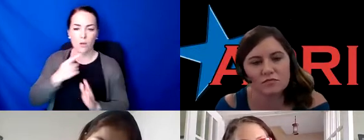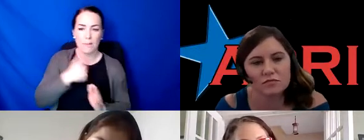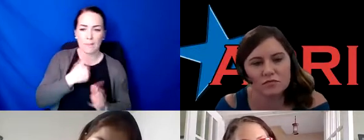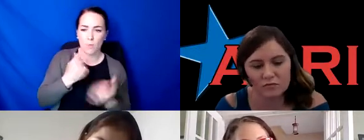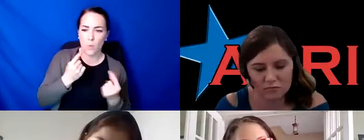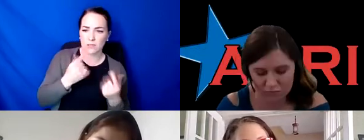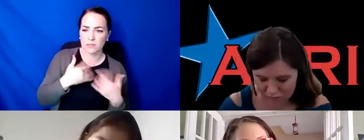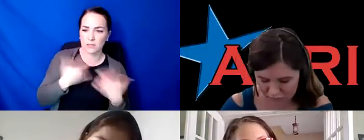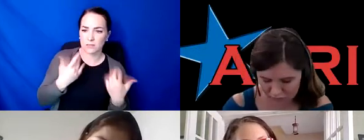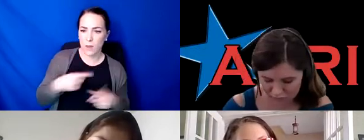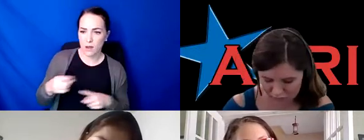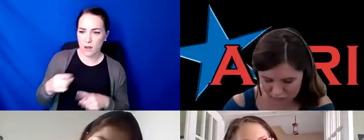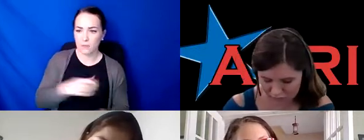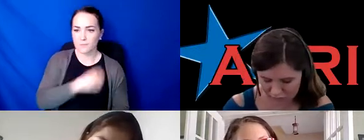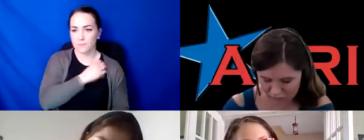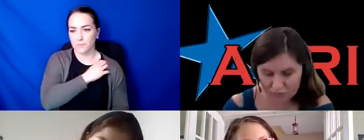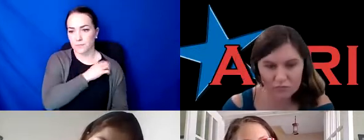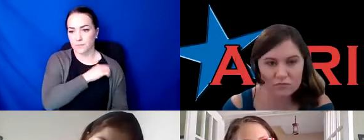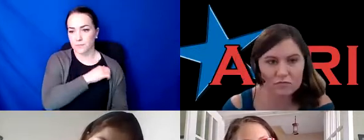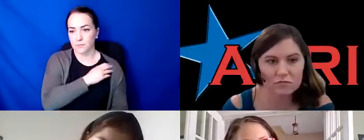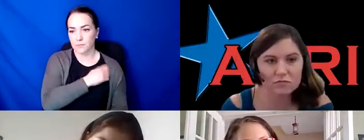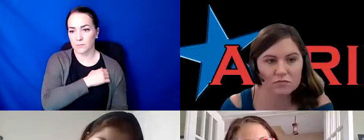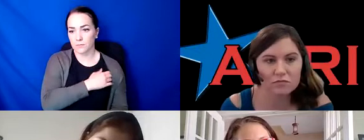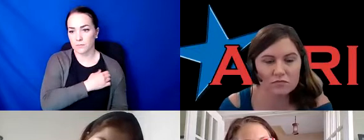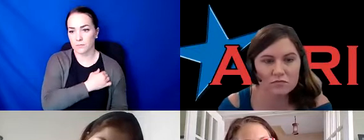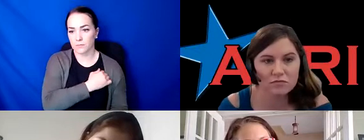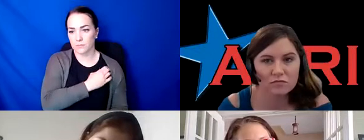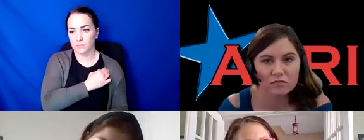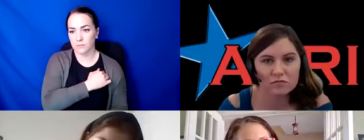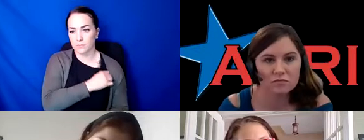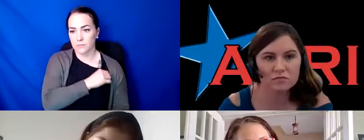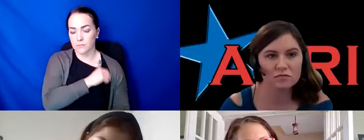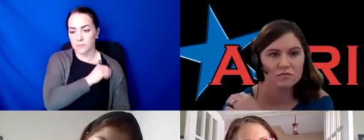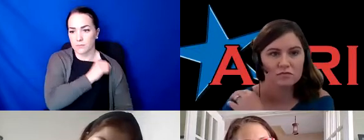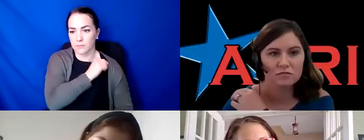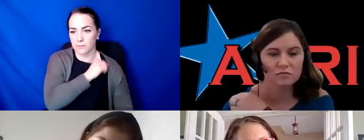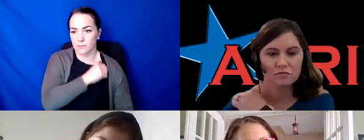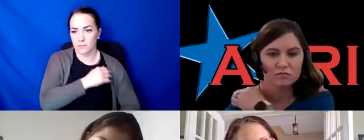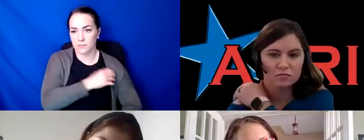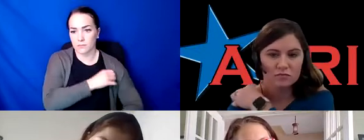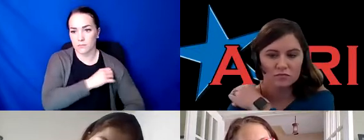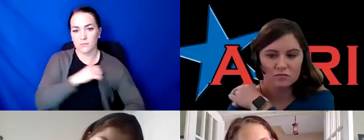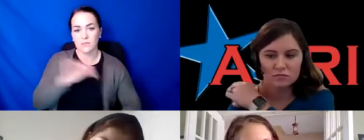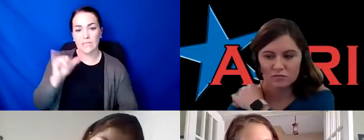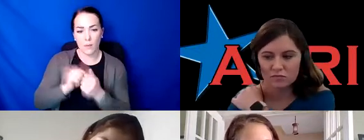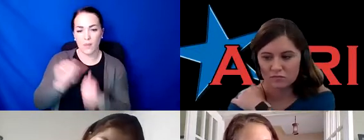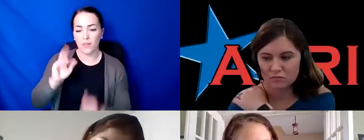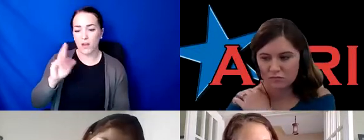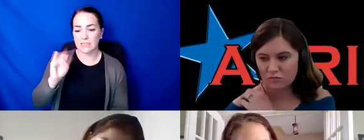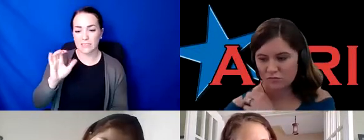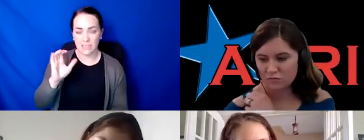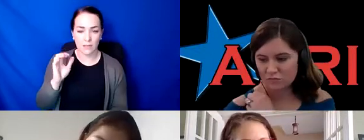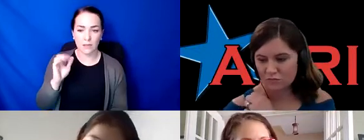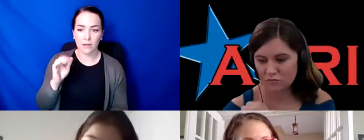I know someone who is autistic. And so for the longest time, they wouldn't, say that they